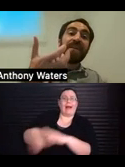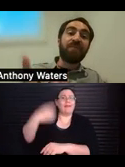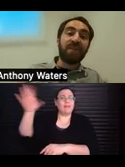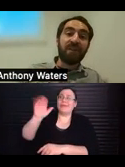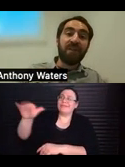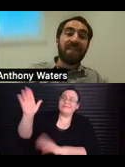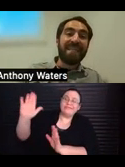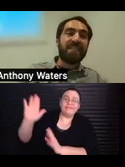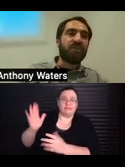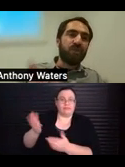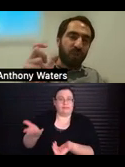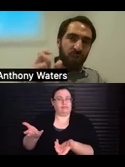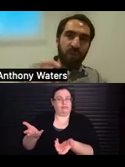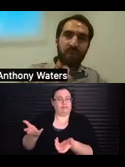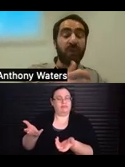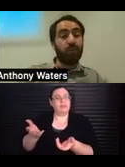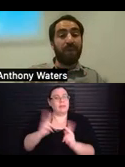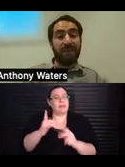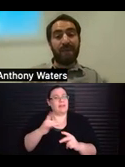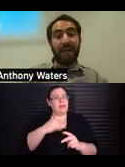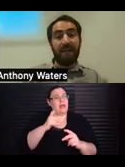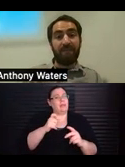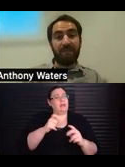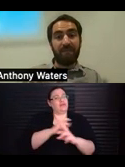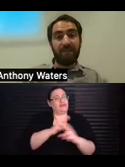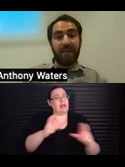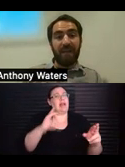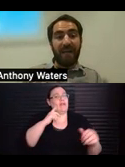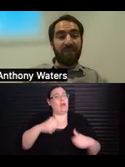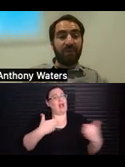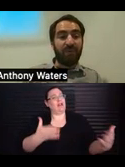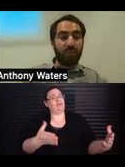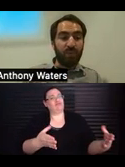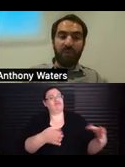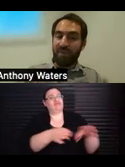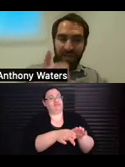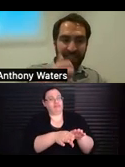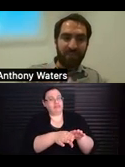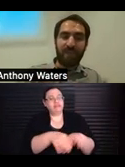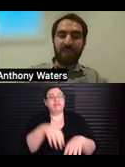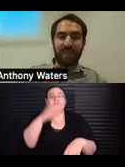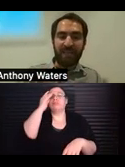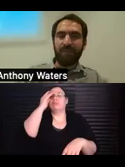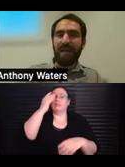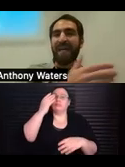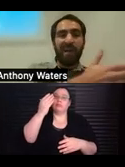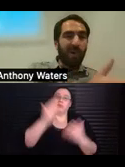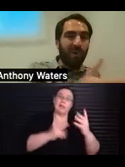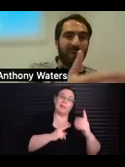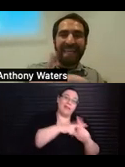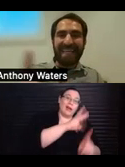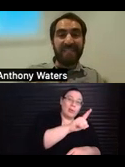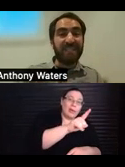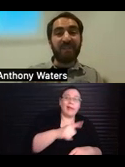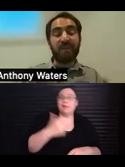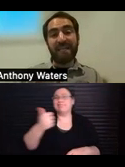people might feel they need to do to close the loop on their life, either through filing a will or saying goodbye,